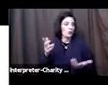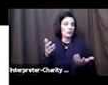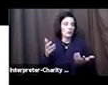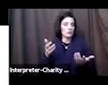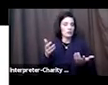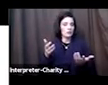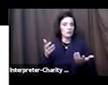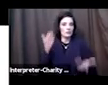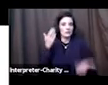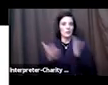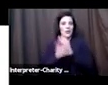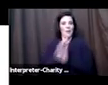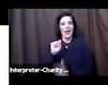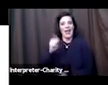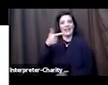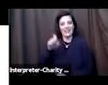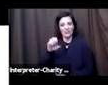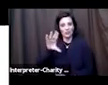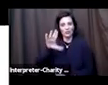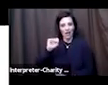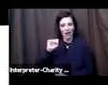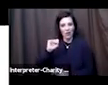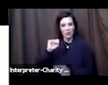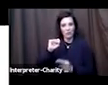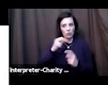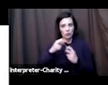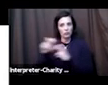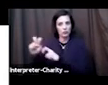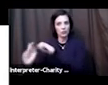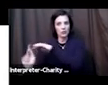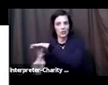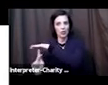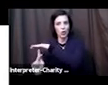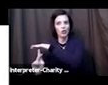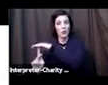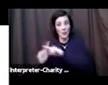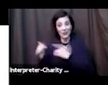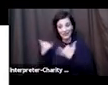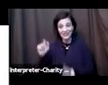to age out and they're still going to need it, then that's a consideration.